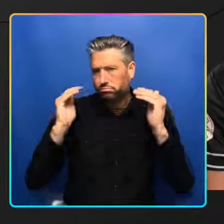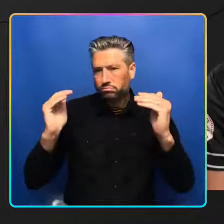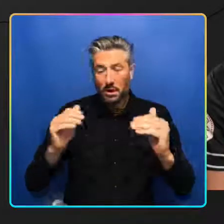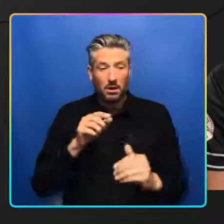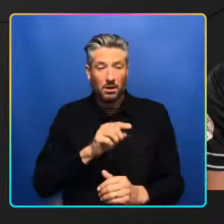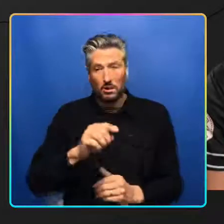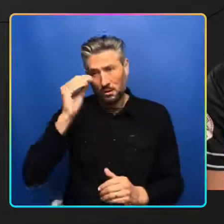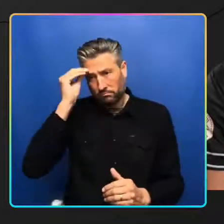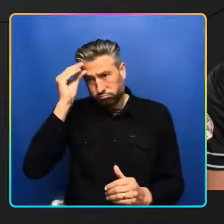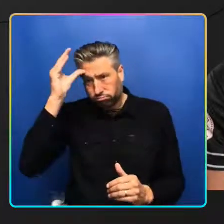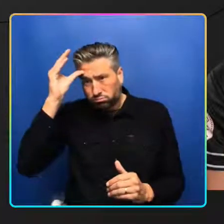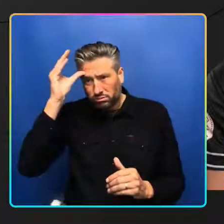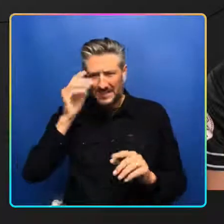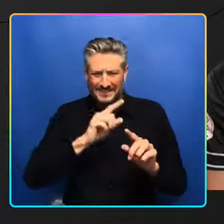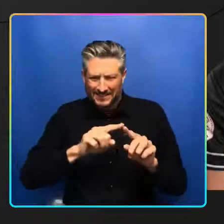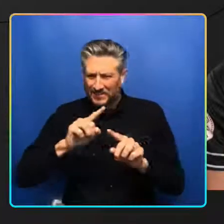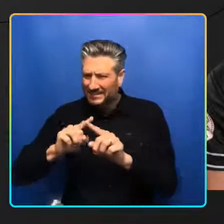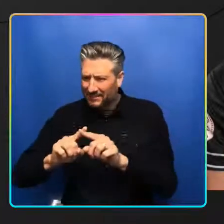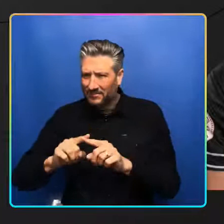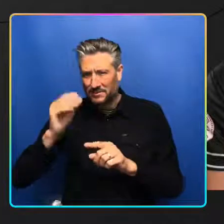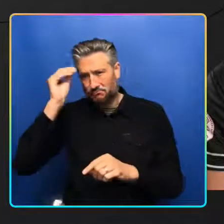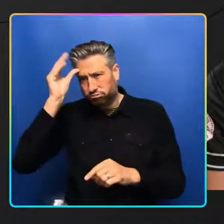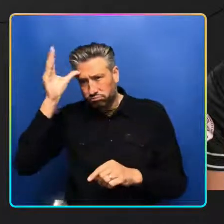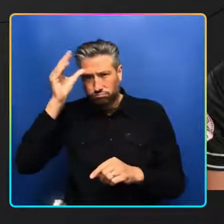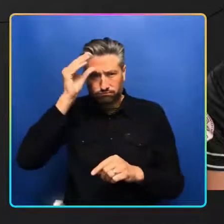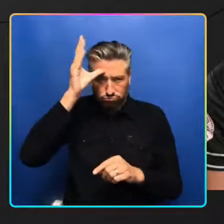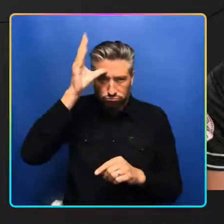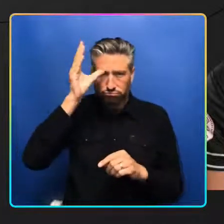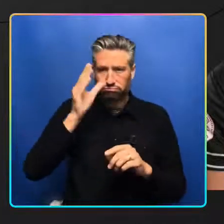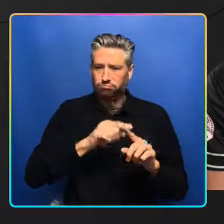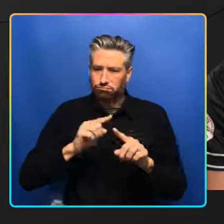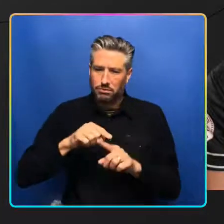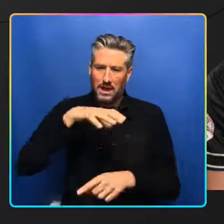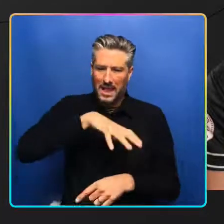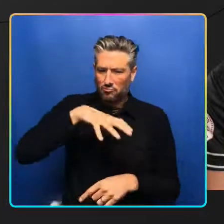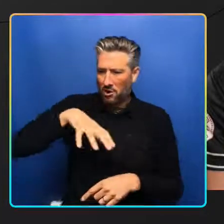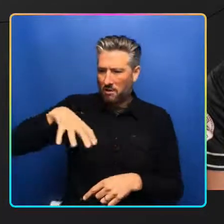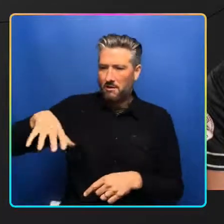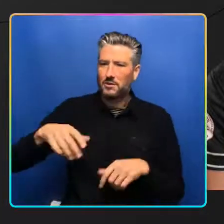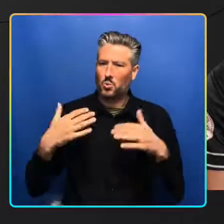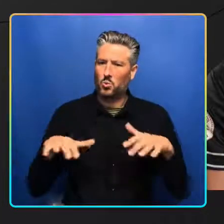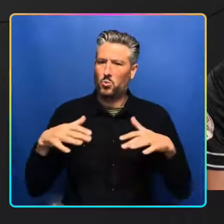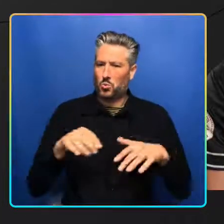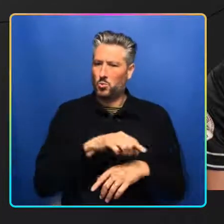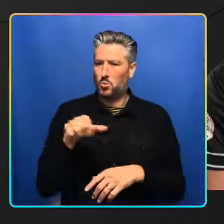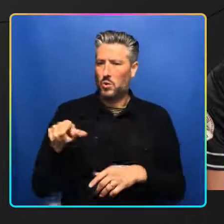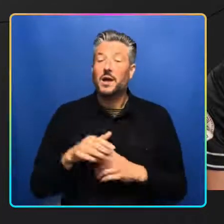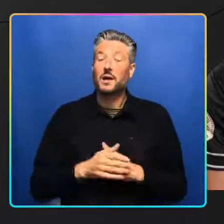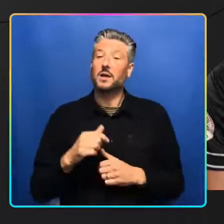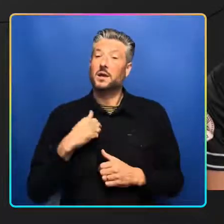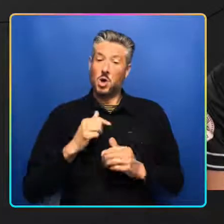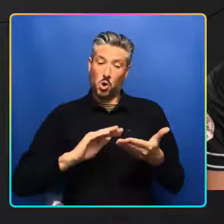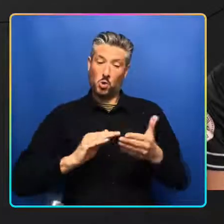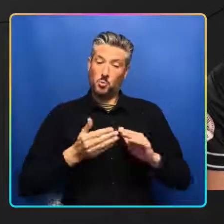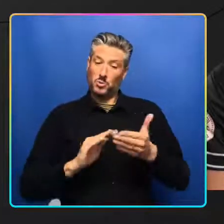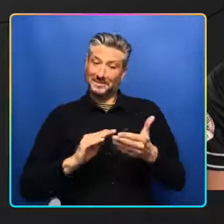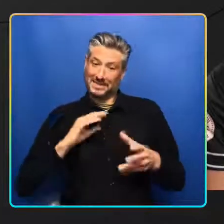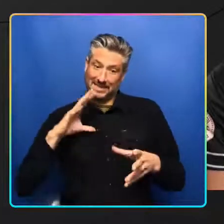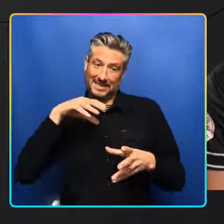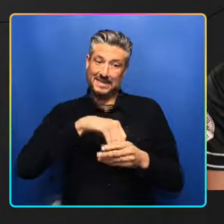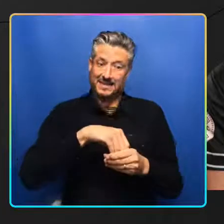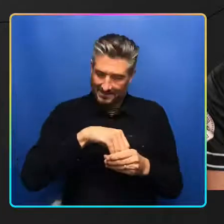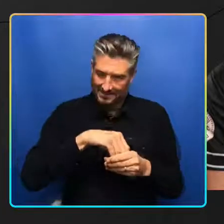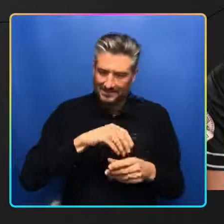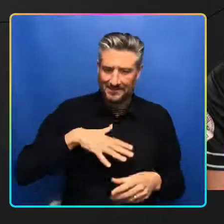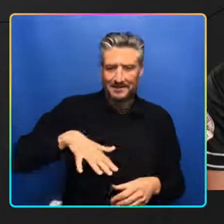different backgrounds. So the best thing that I got from the community is that